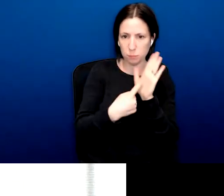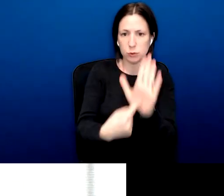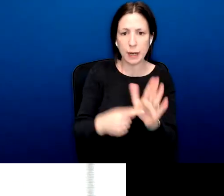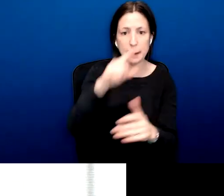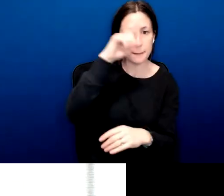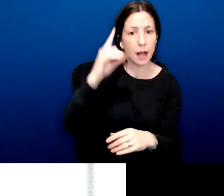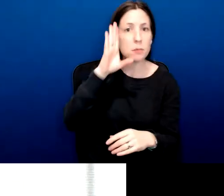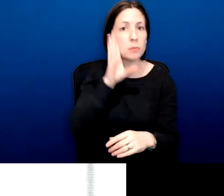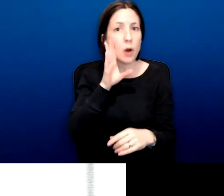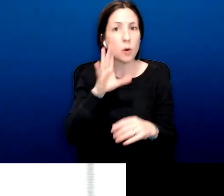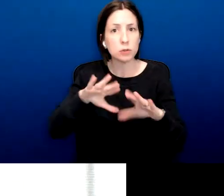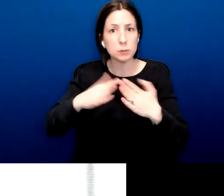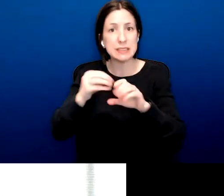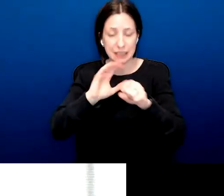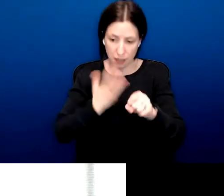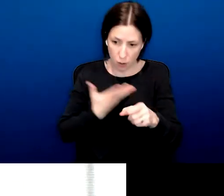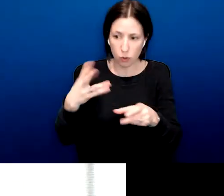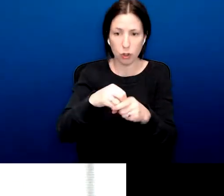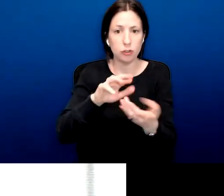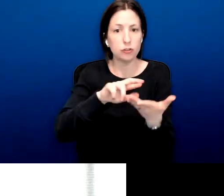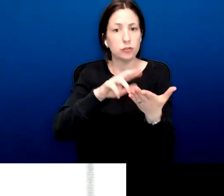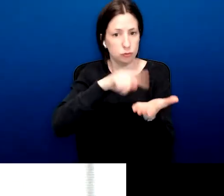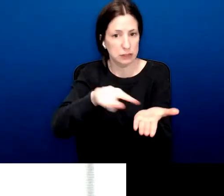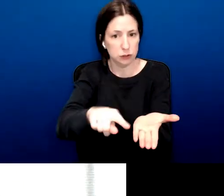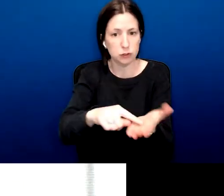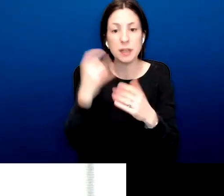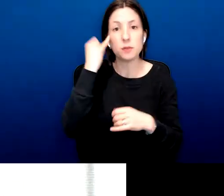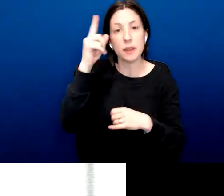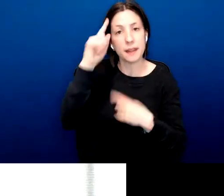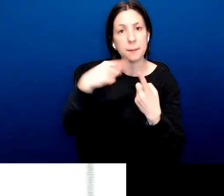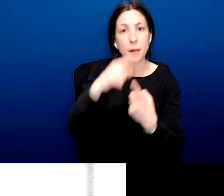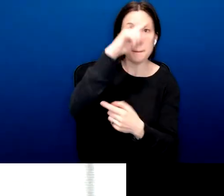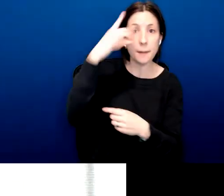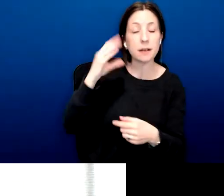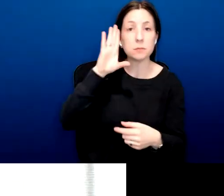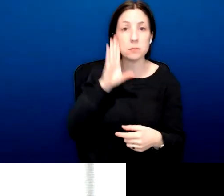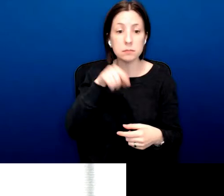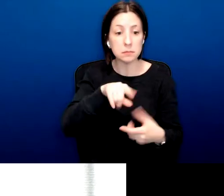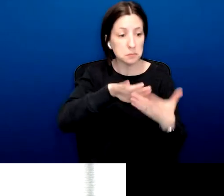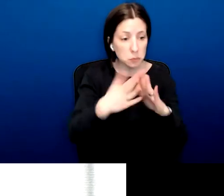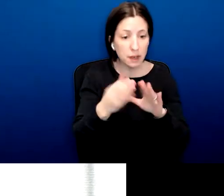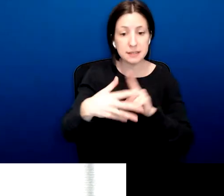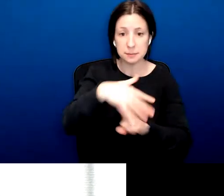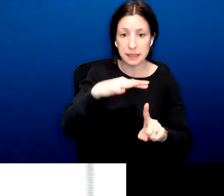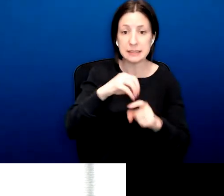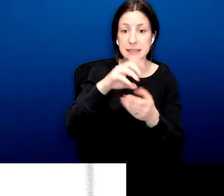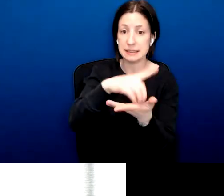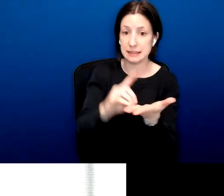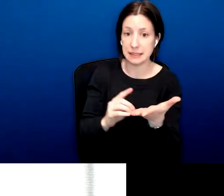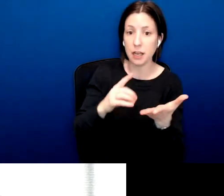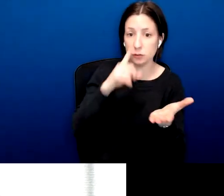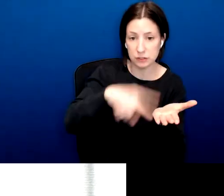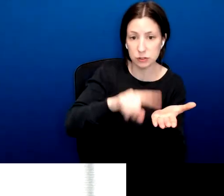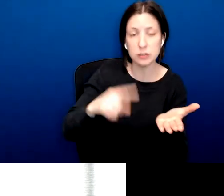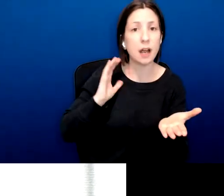and the research that we do. So again, when we think about Black and Brown communities in these spaces and in design research, we realize that our